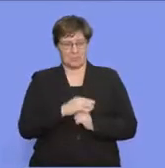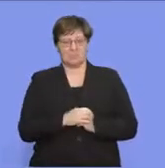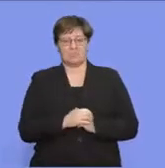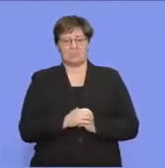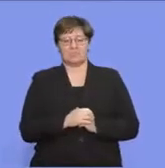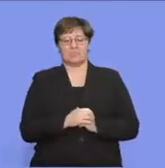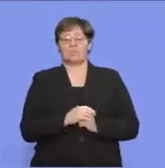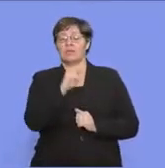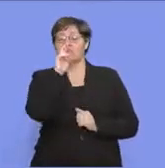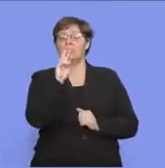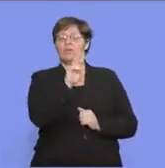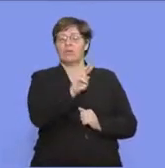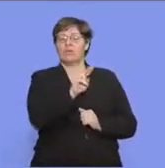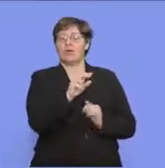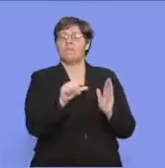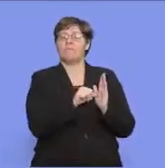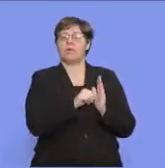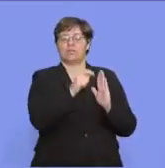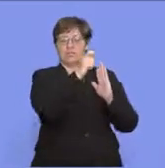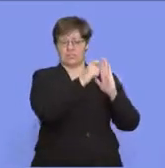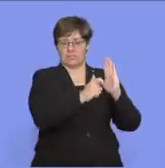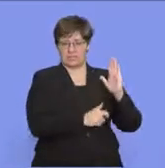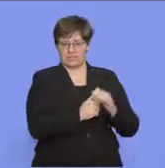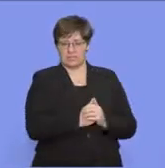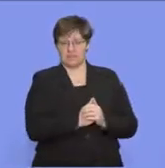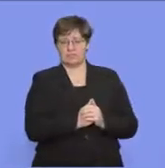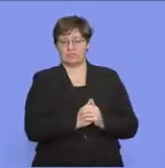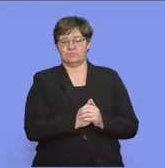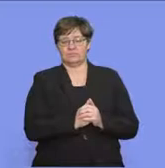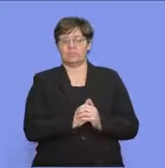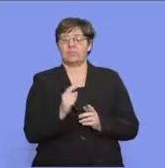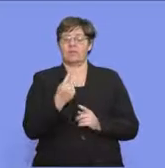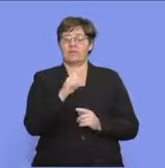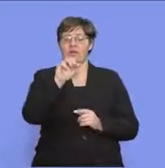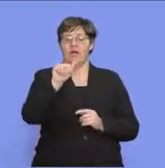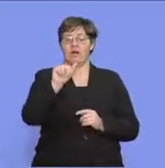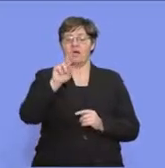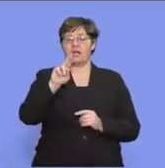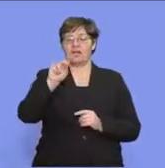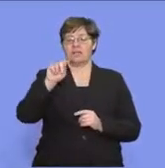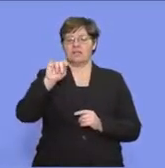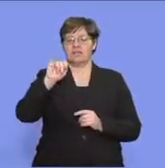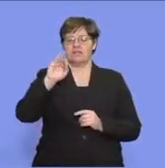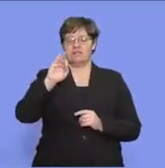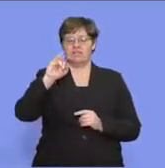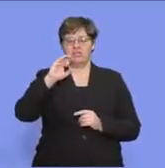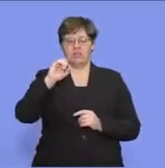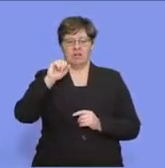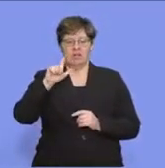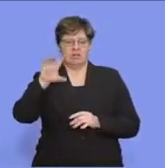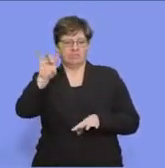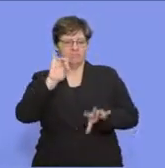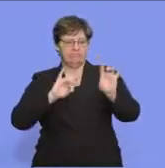Okay, so let's have a look at some of the key words. The first one is artificial selection. And